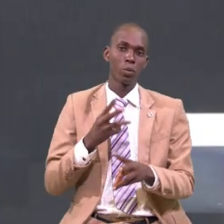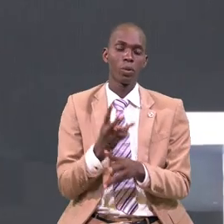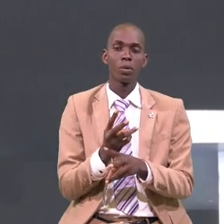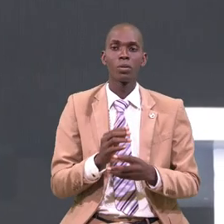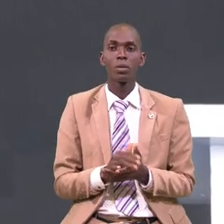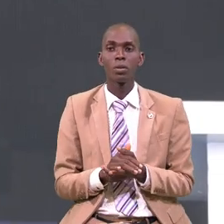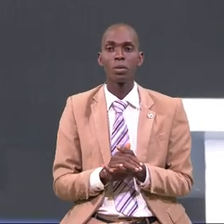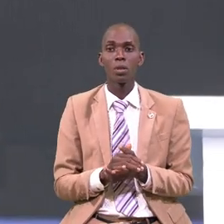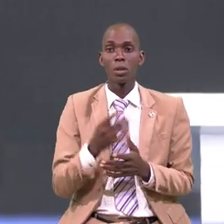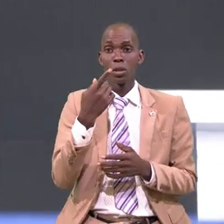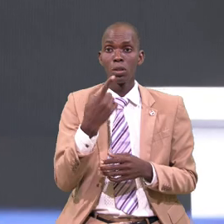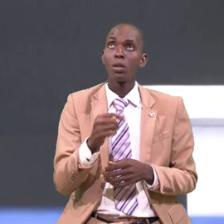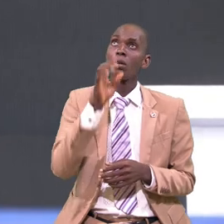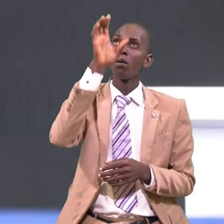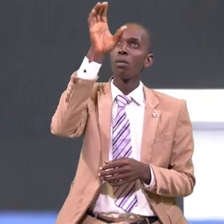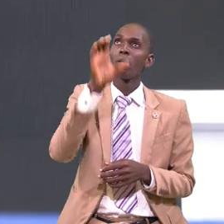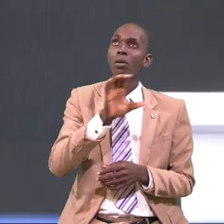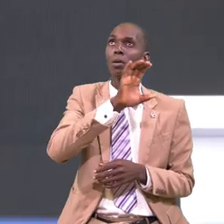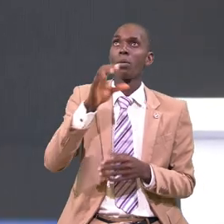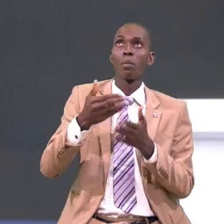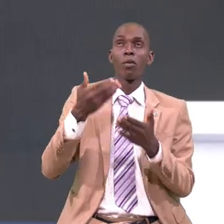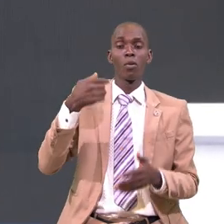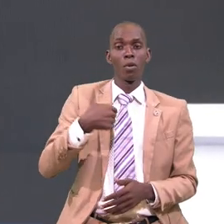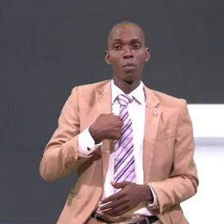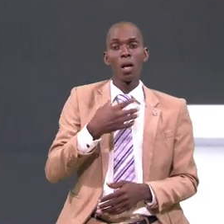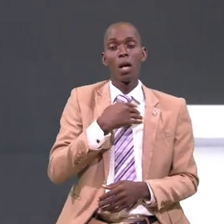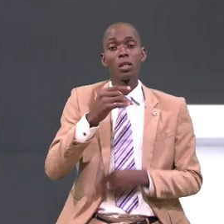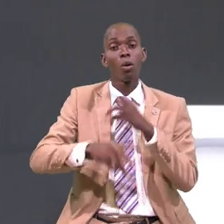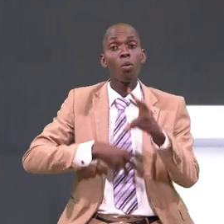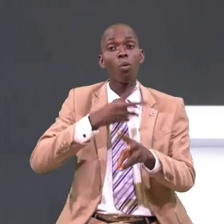The cross before me, the world behind me.